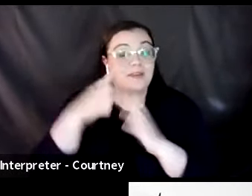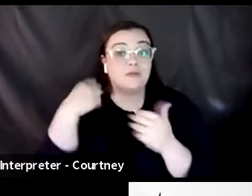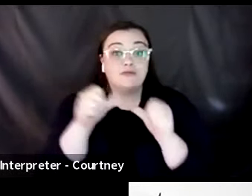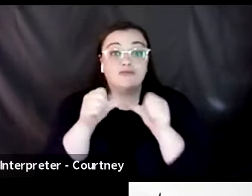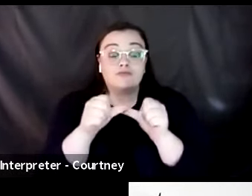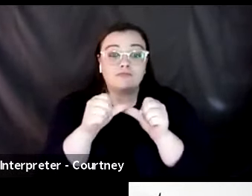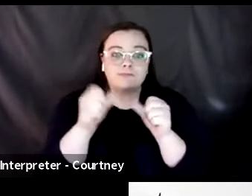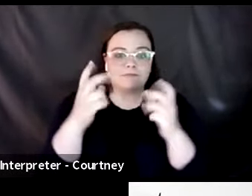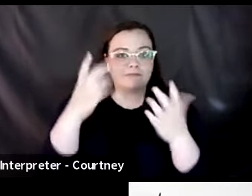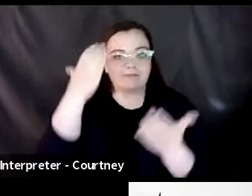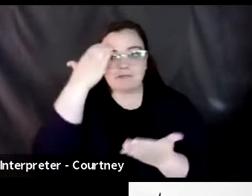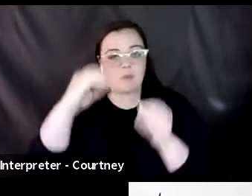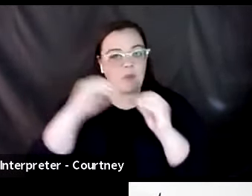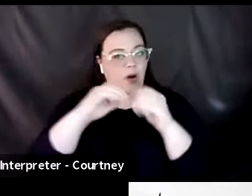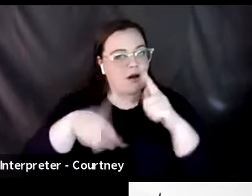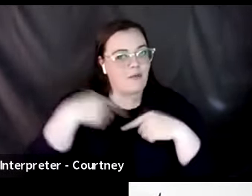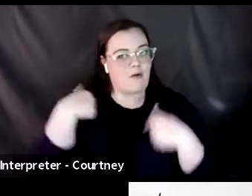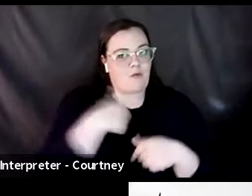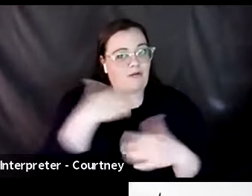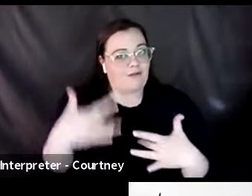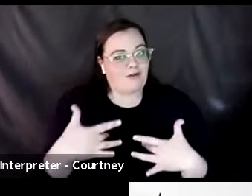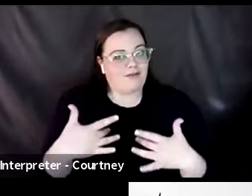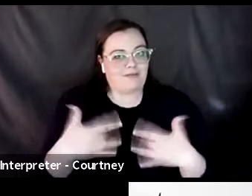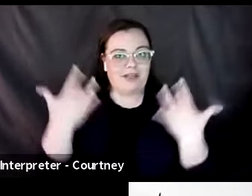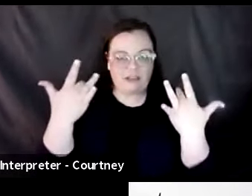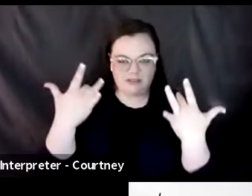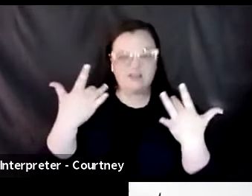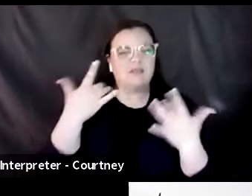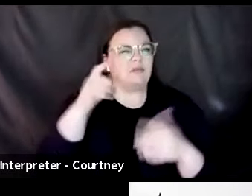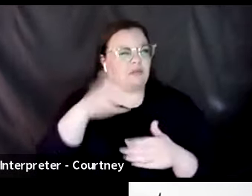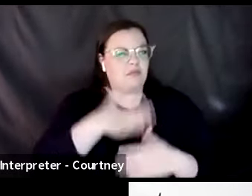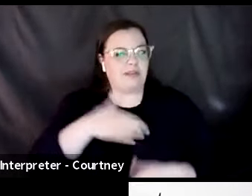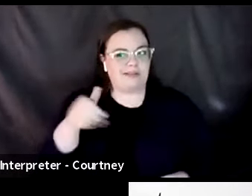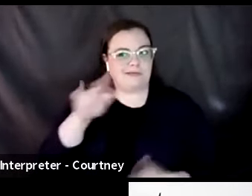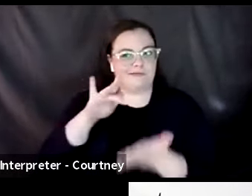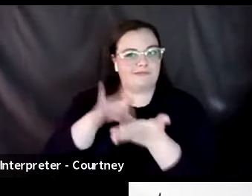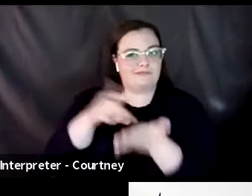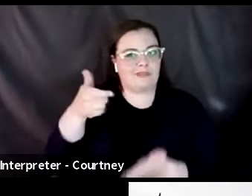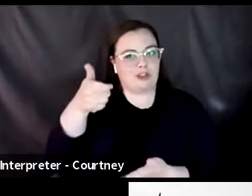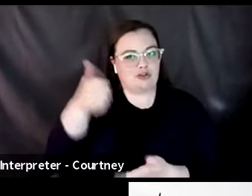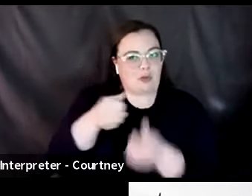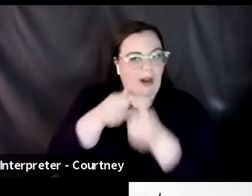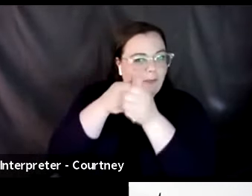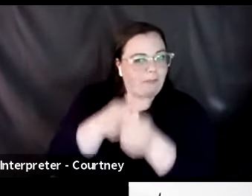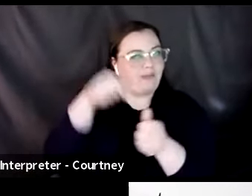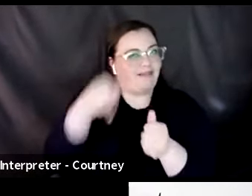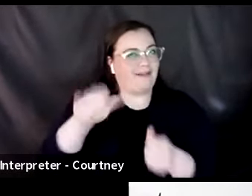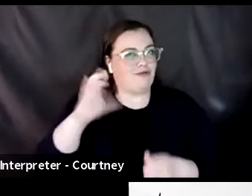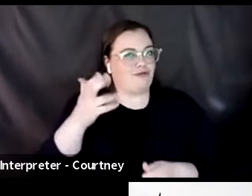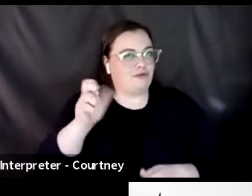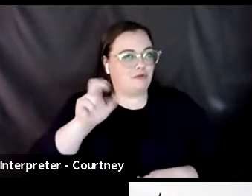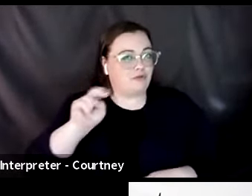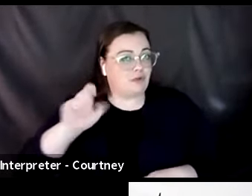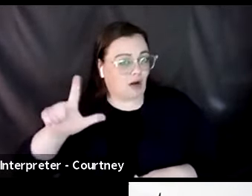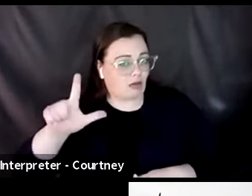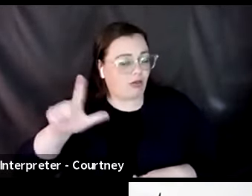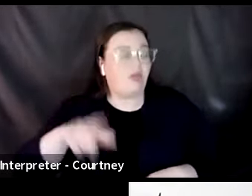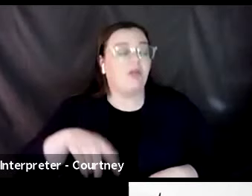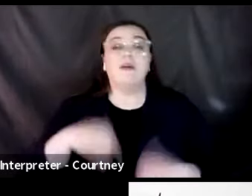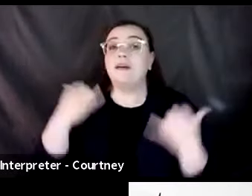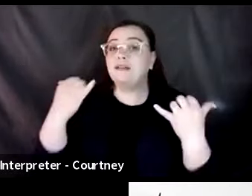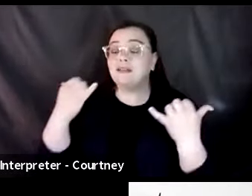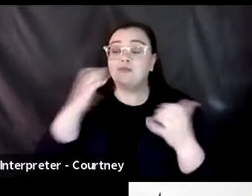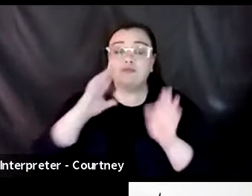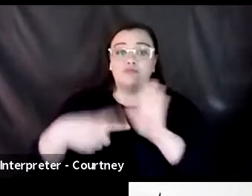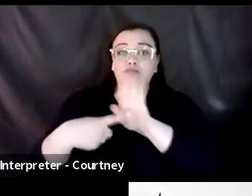video events, we invite you to subscribe to this channel. You can go ahead and do that right now. Today, we present the President's Task